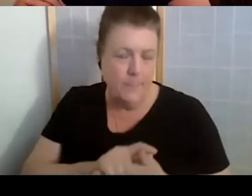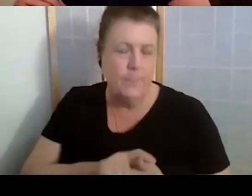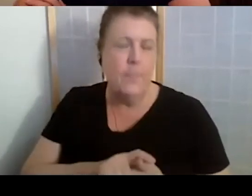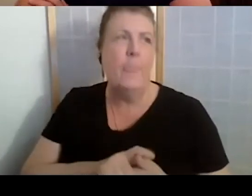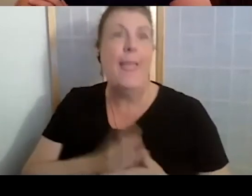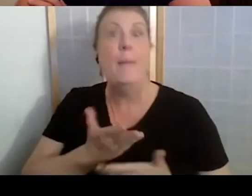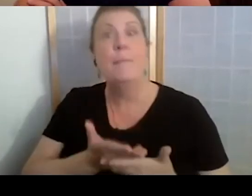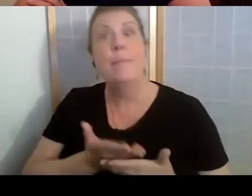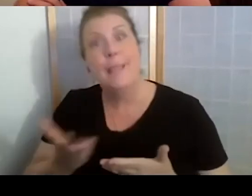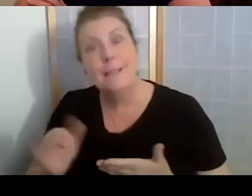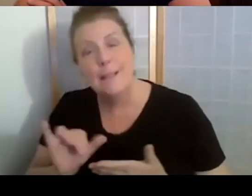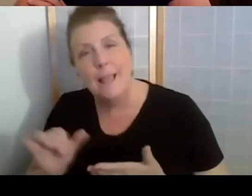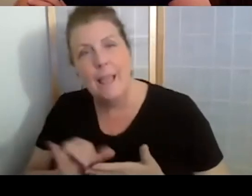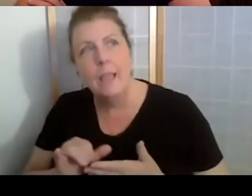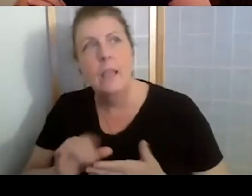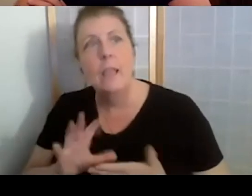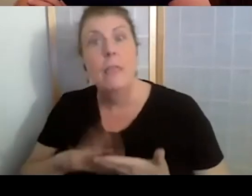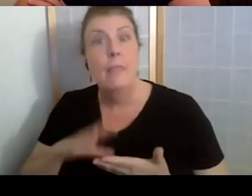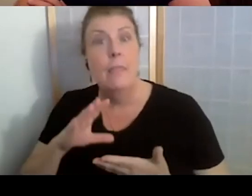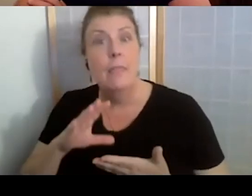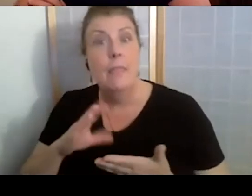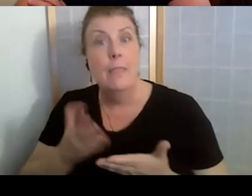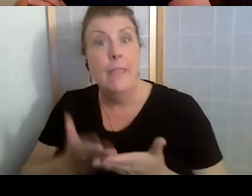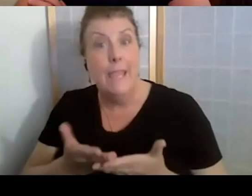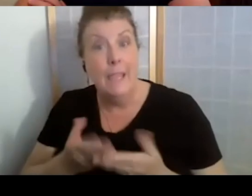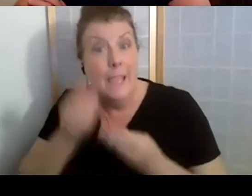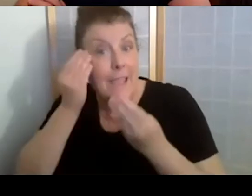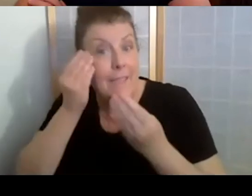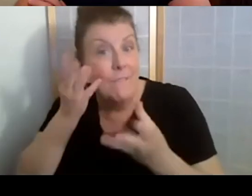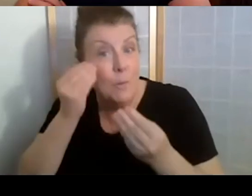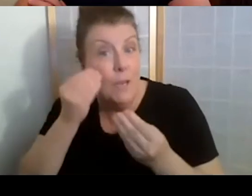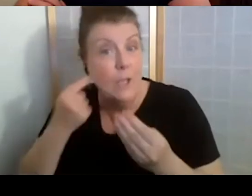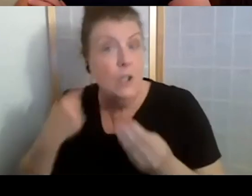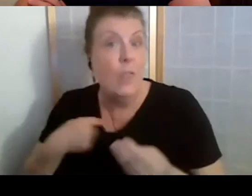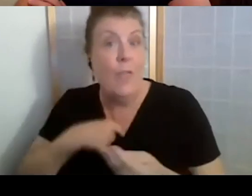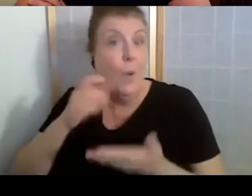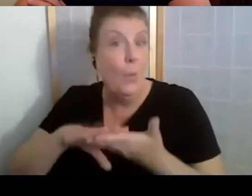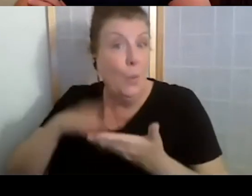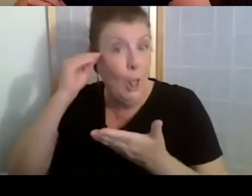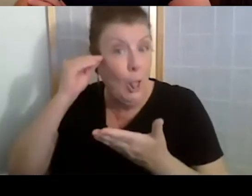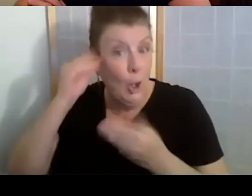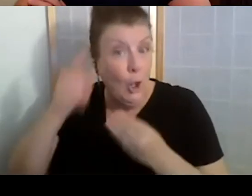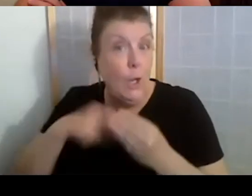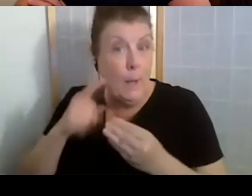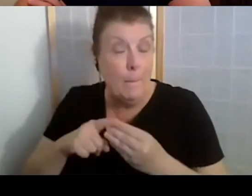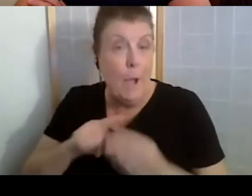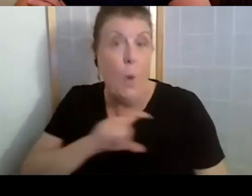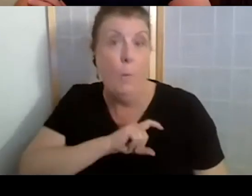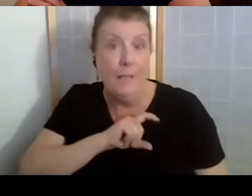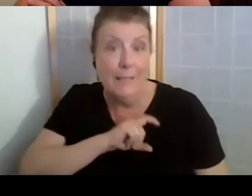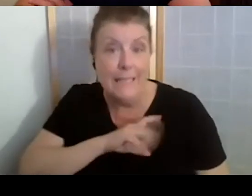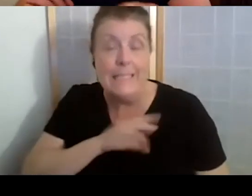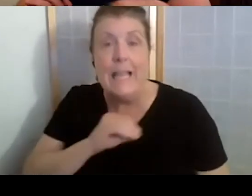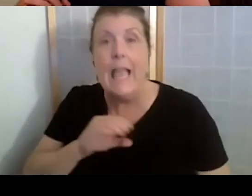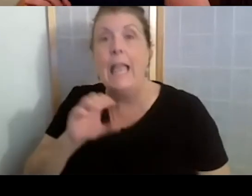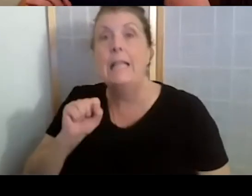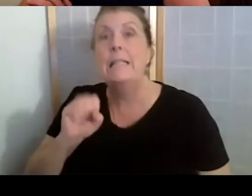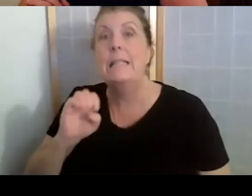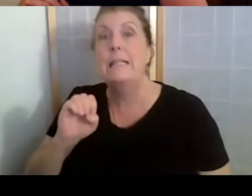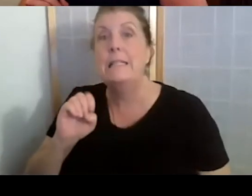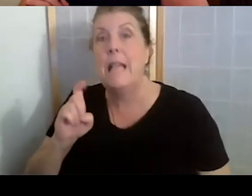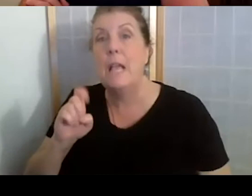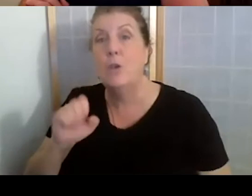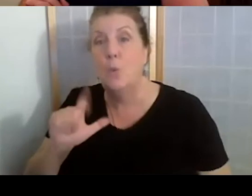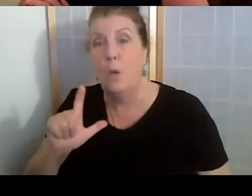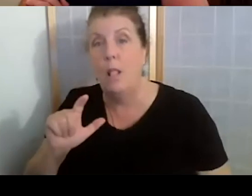the information we learned about police and sexual violence and domestic violence. And you just think,